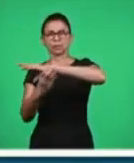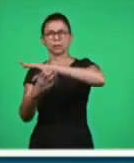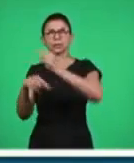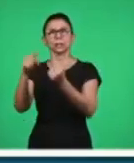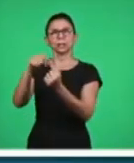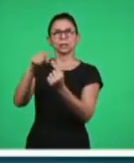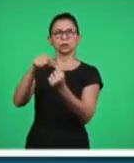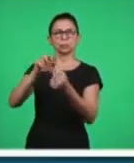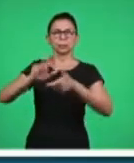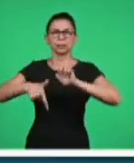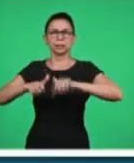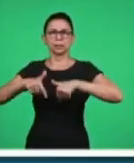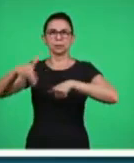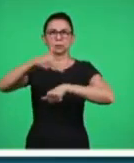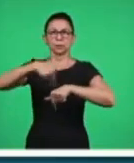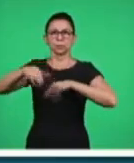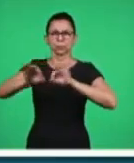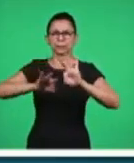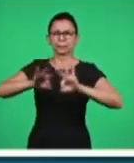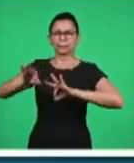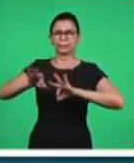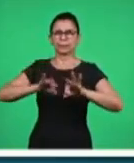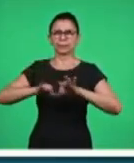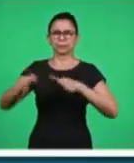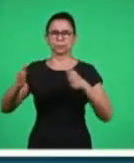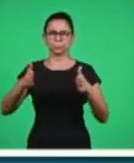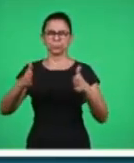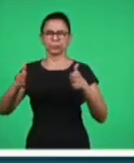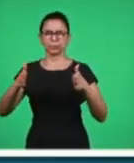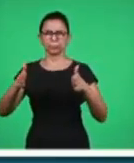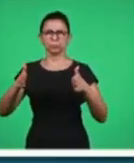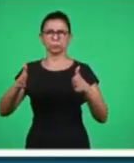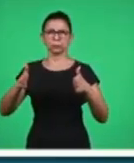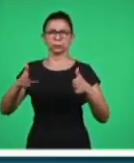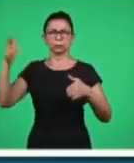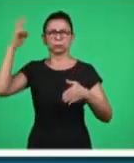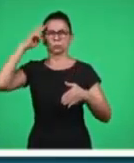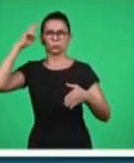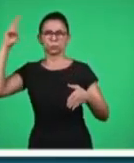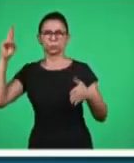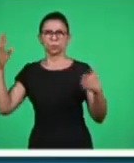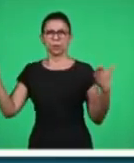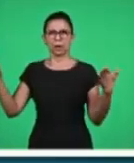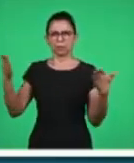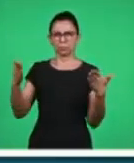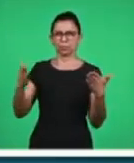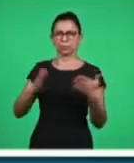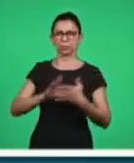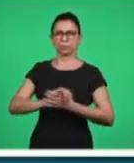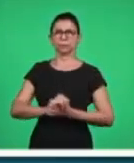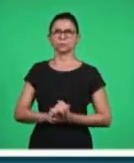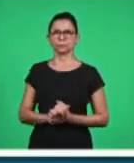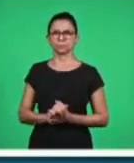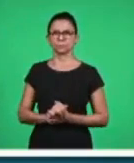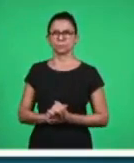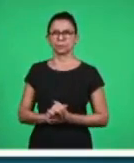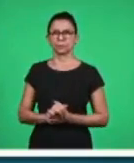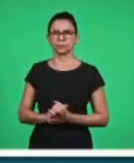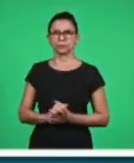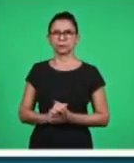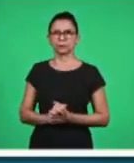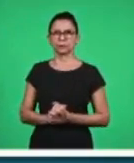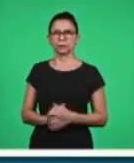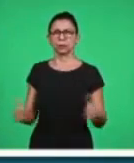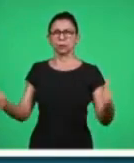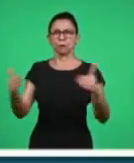withered away. So that's when Jesus prophesied about the time in which the Lord is going to deal